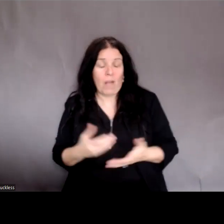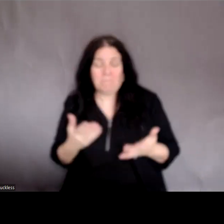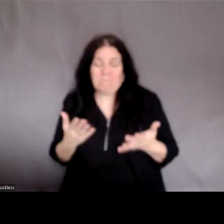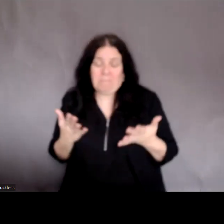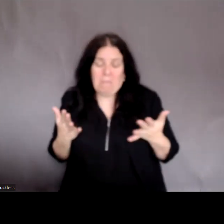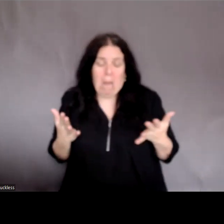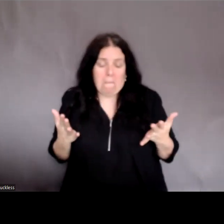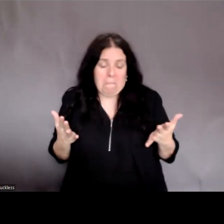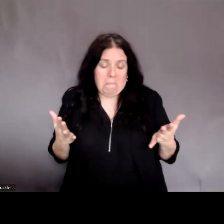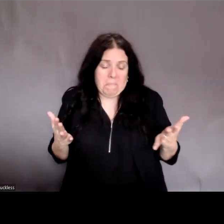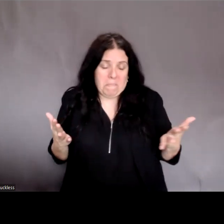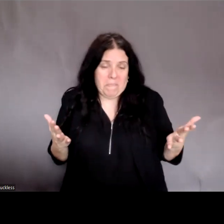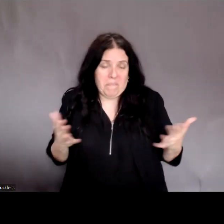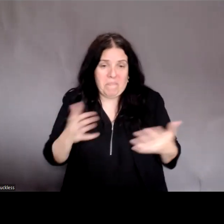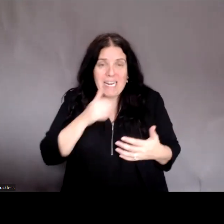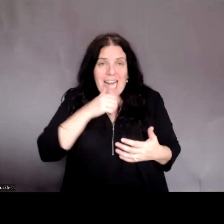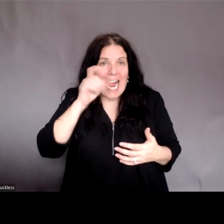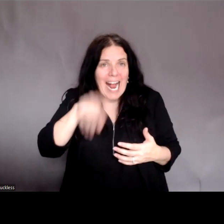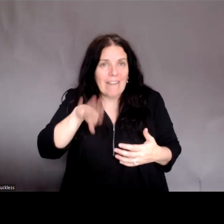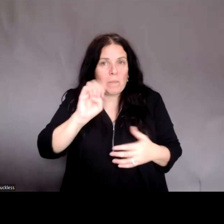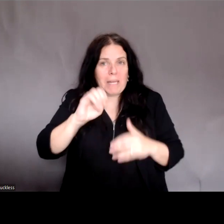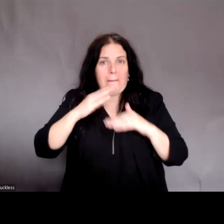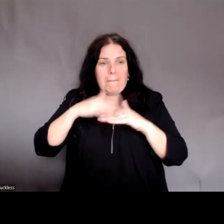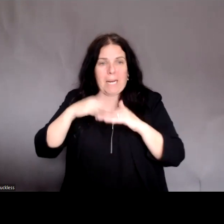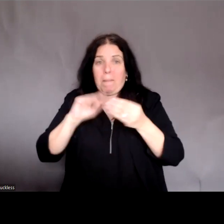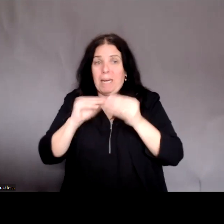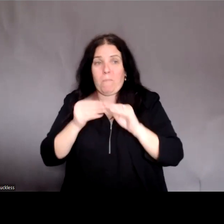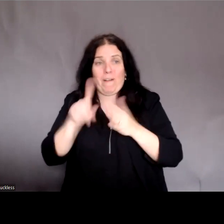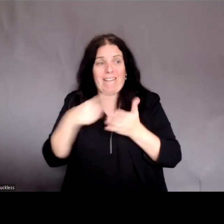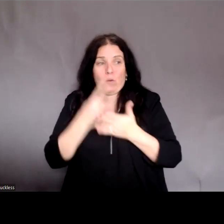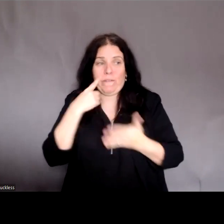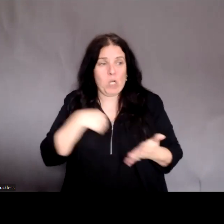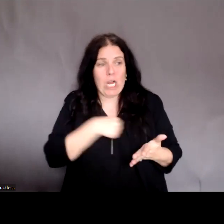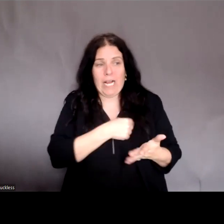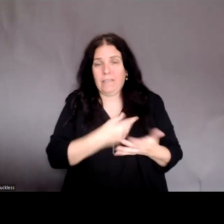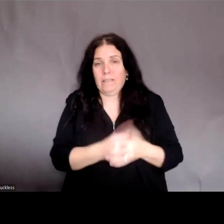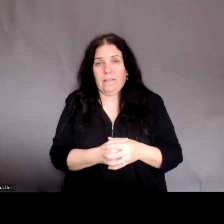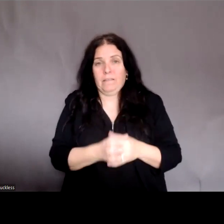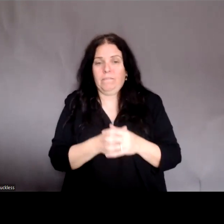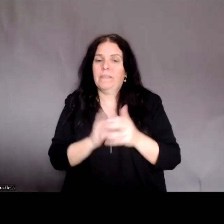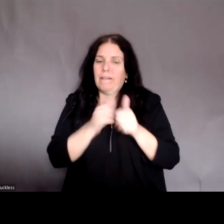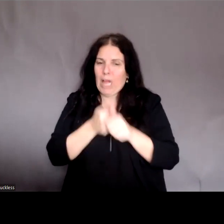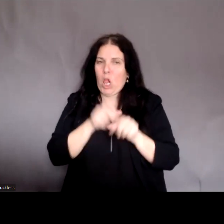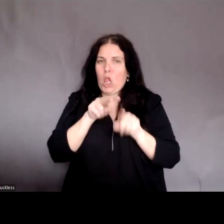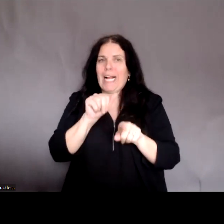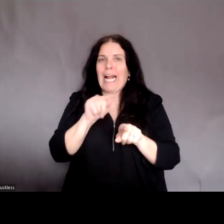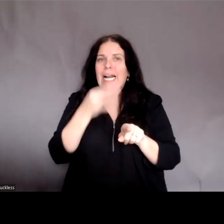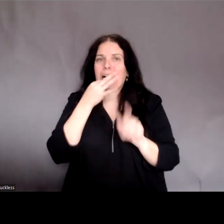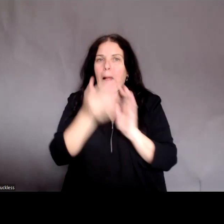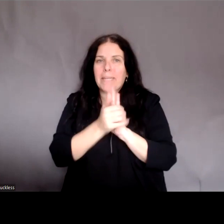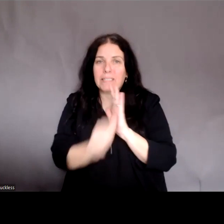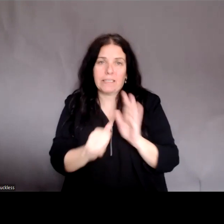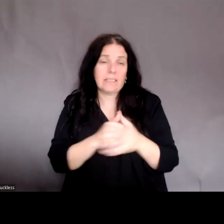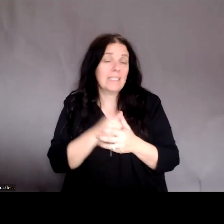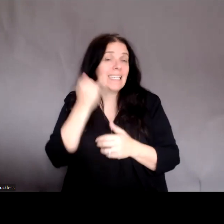there doesn't have to be a minimum number of hours for us. It's competencies. And I go, if the ministry